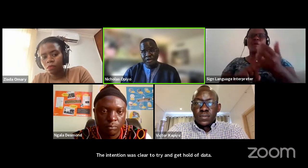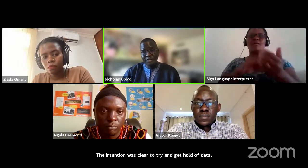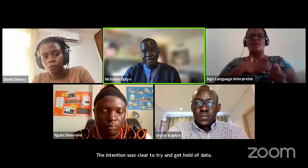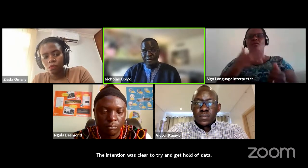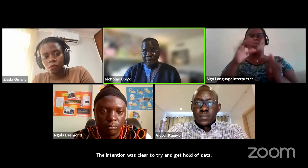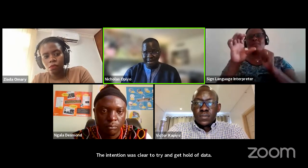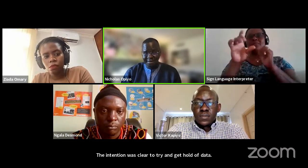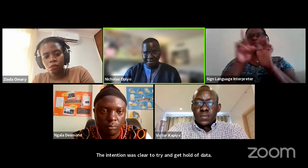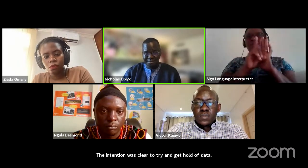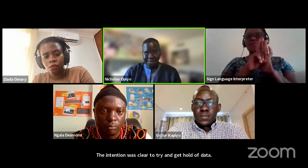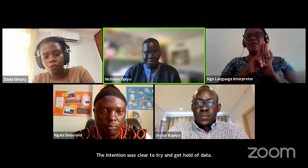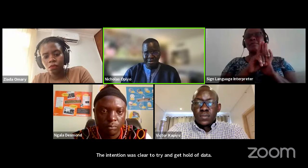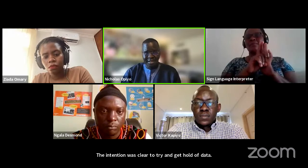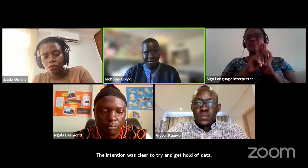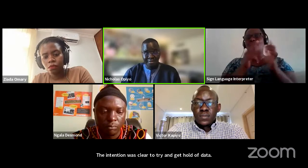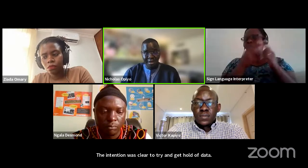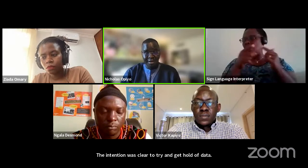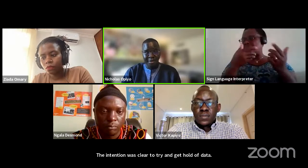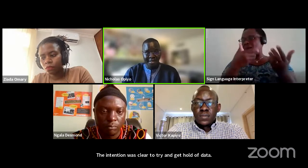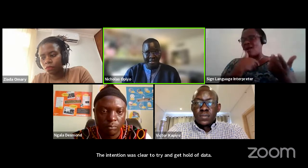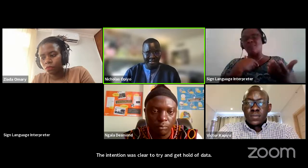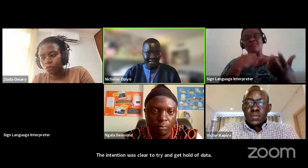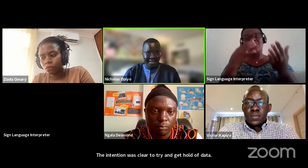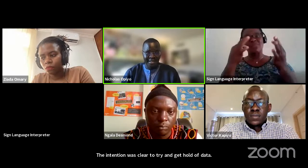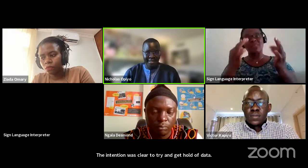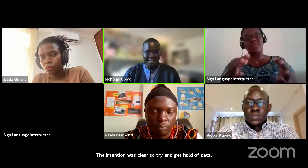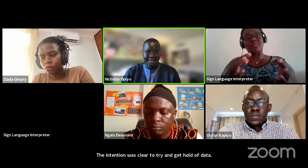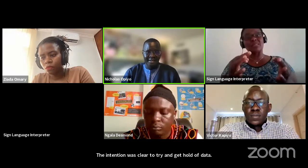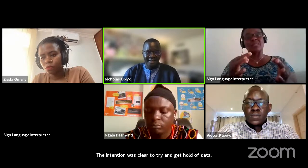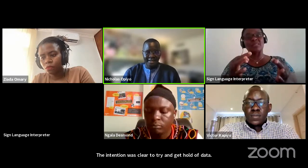like the use of malware. People send you malwares,